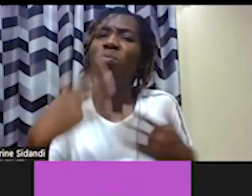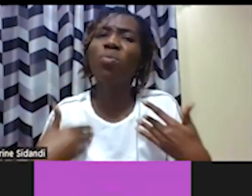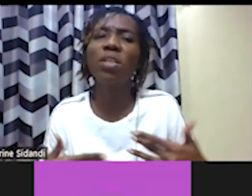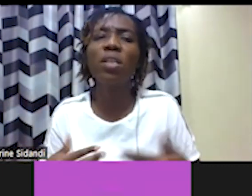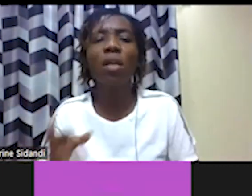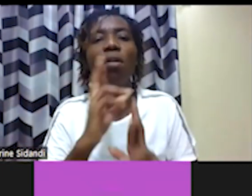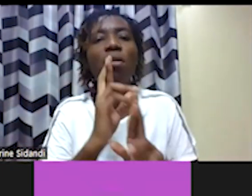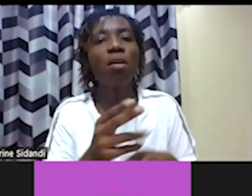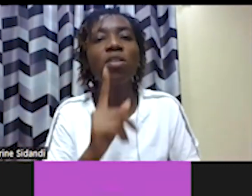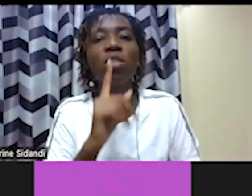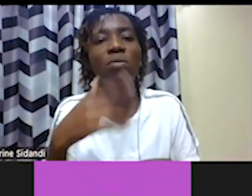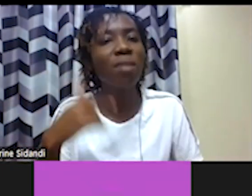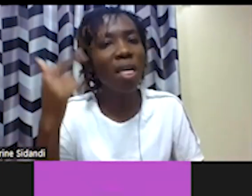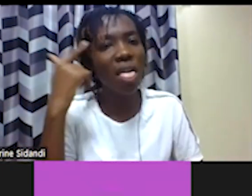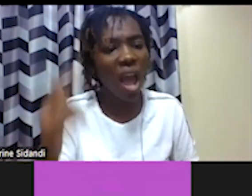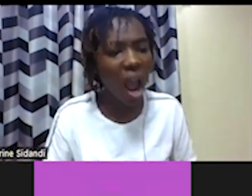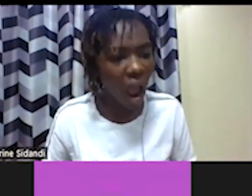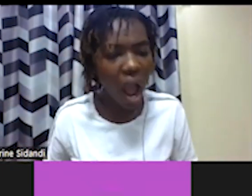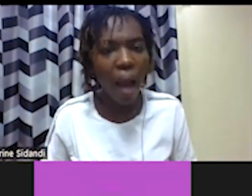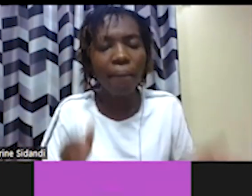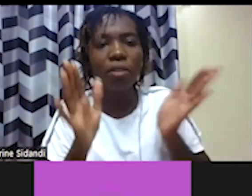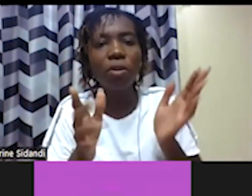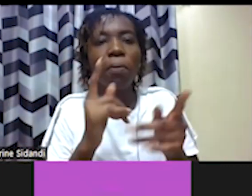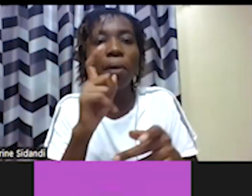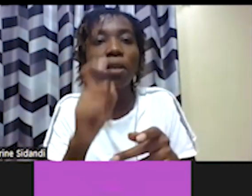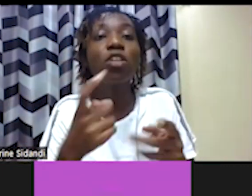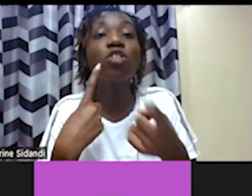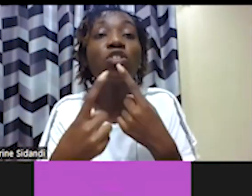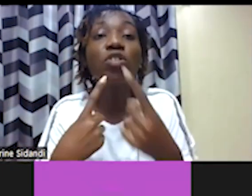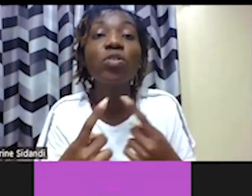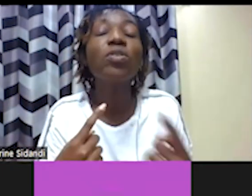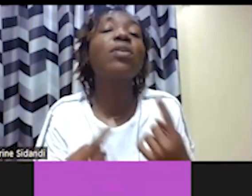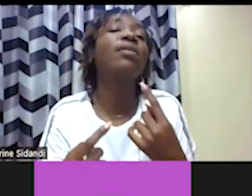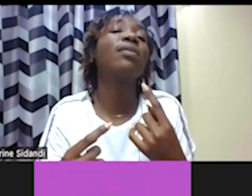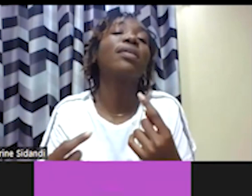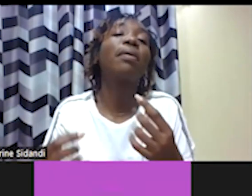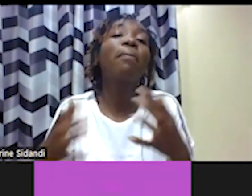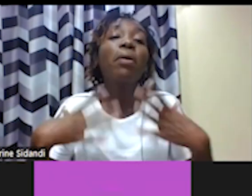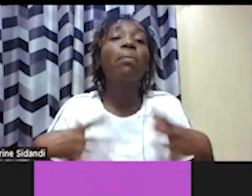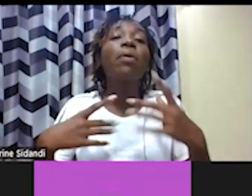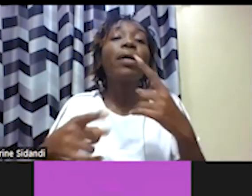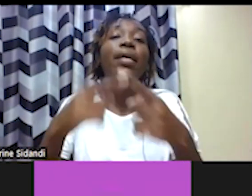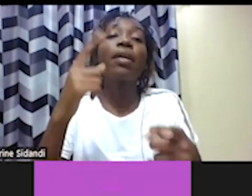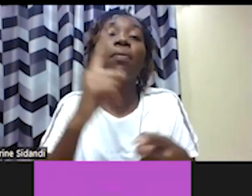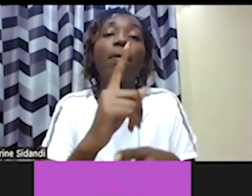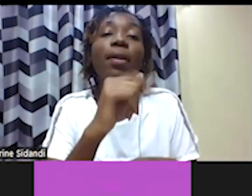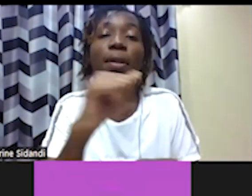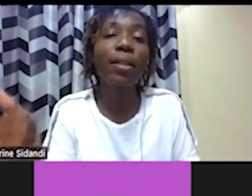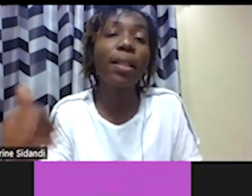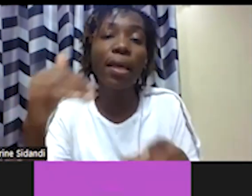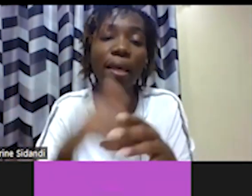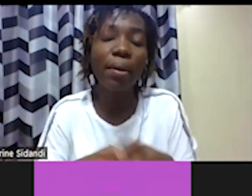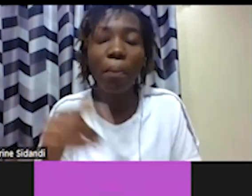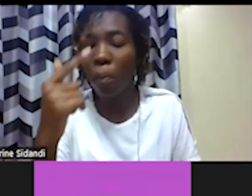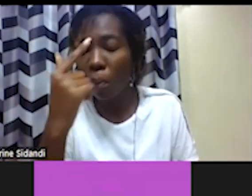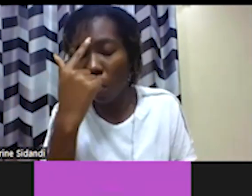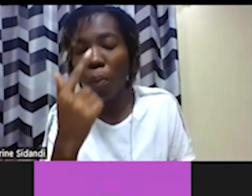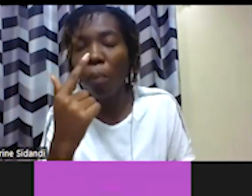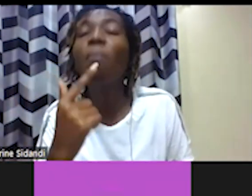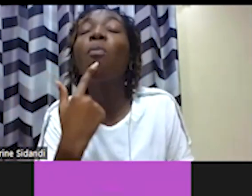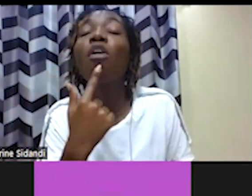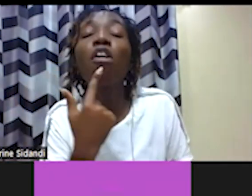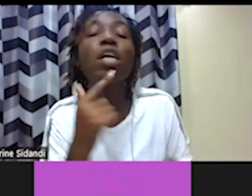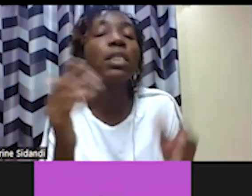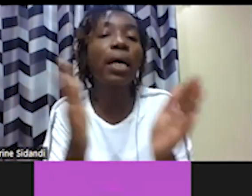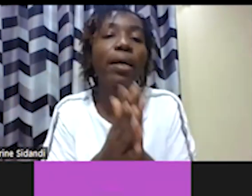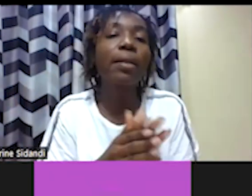somebody needs to speak and say people are killing each other in a place called Kerio Valley, the Pokot and the Marakwet. So that was